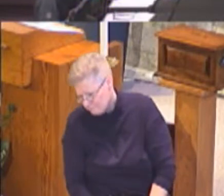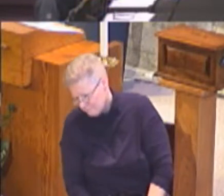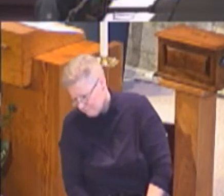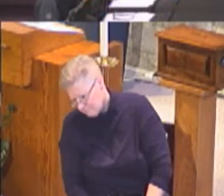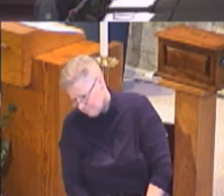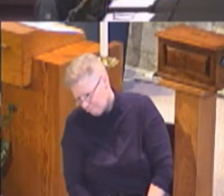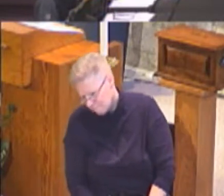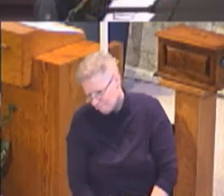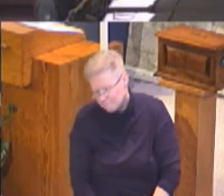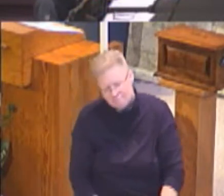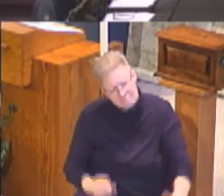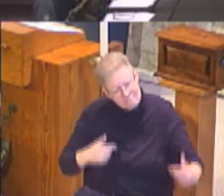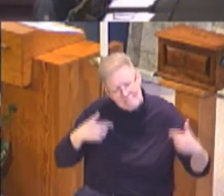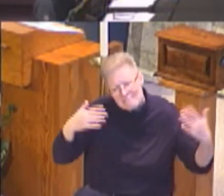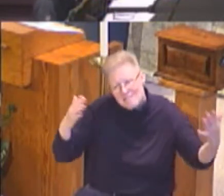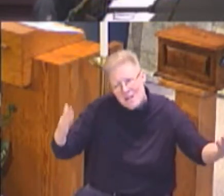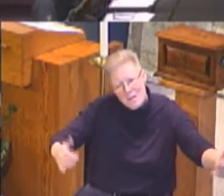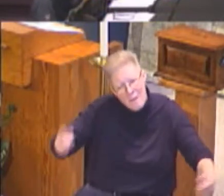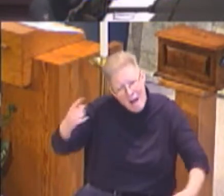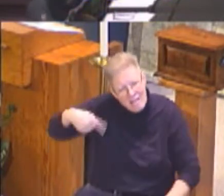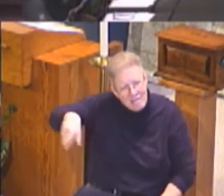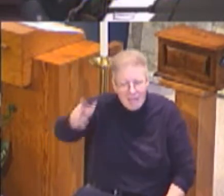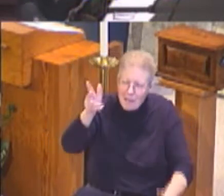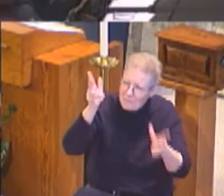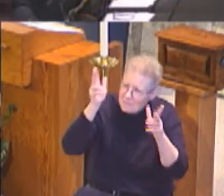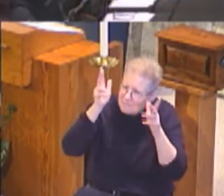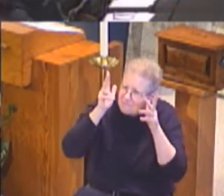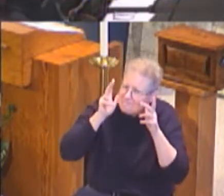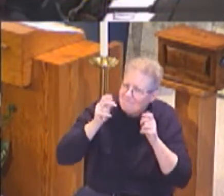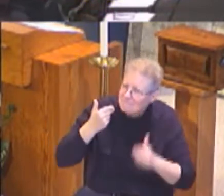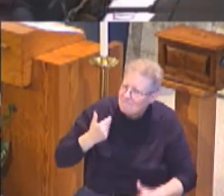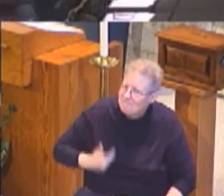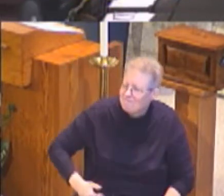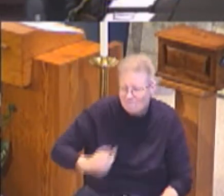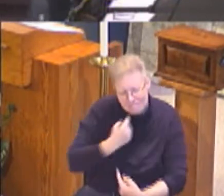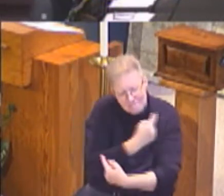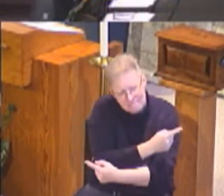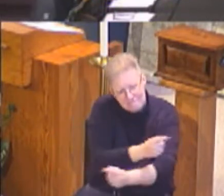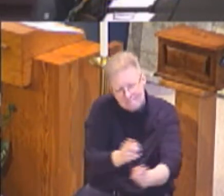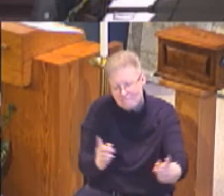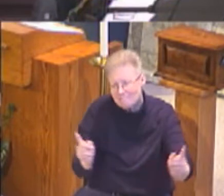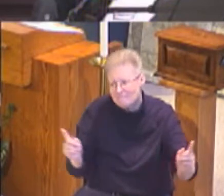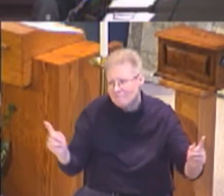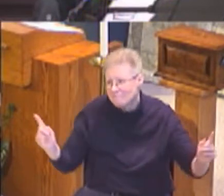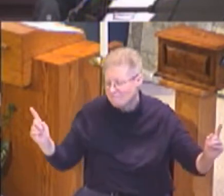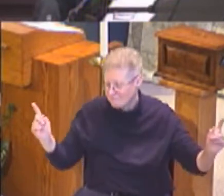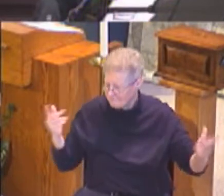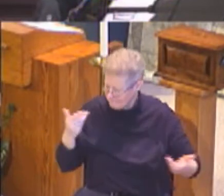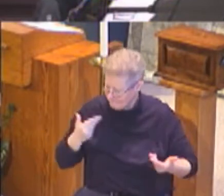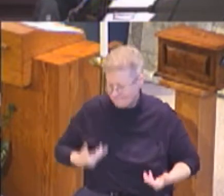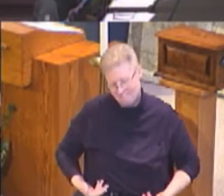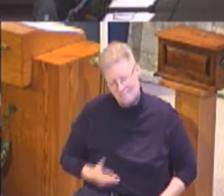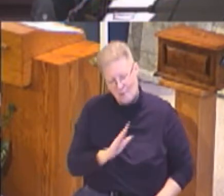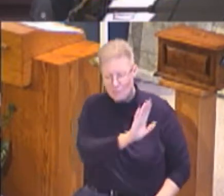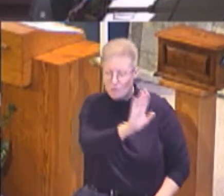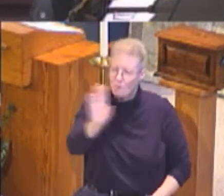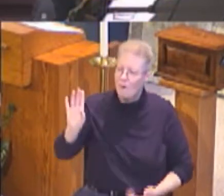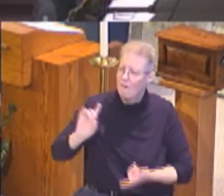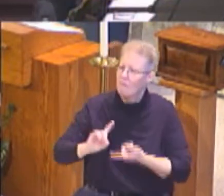Let them hear me say, let them hear me say, I am your friend.